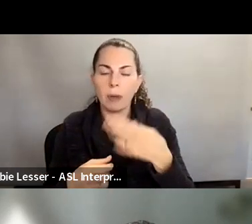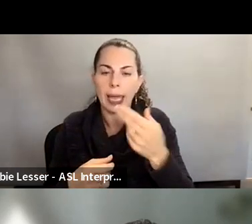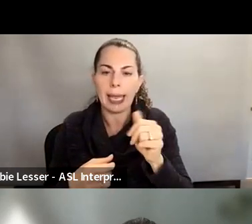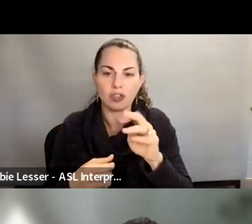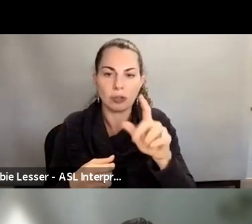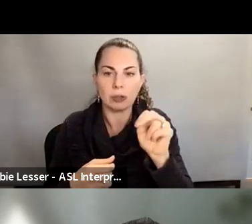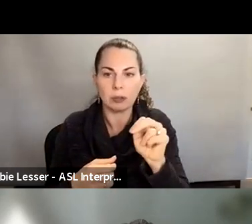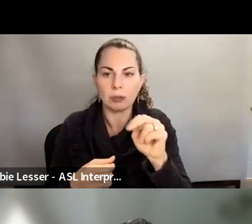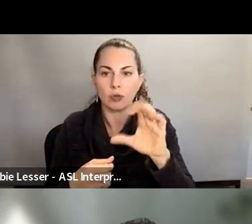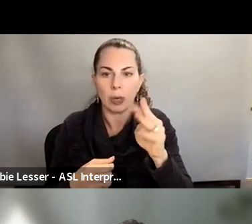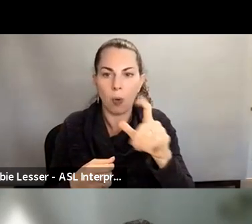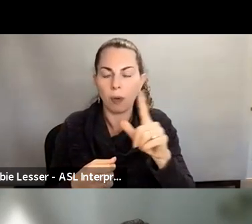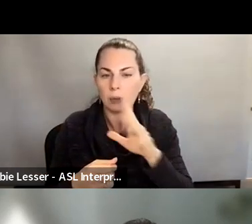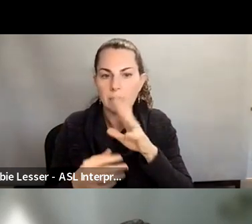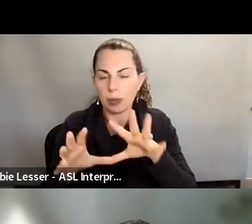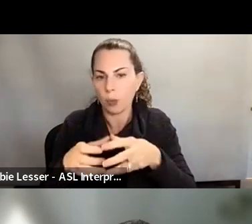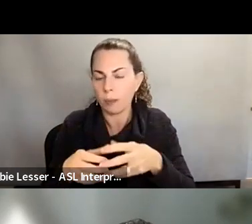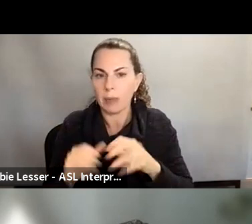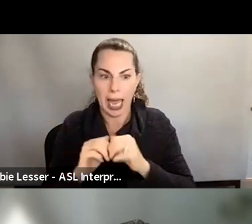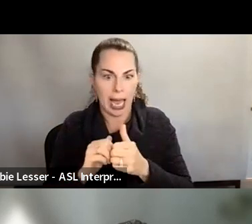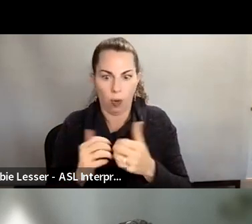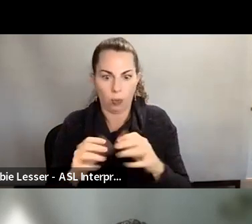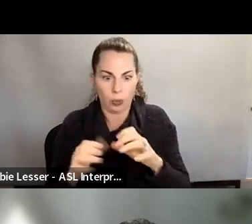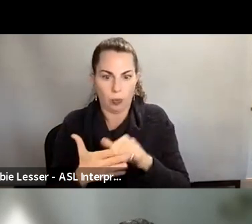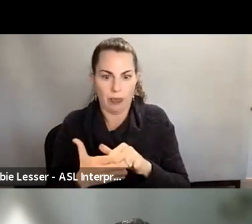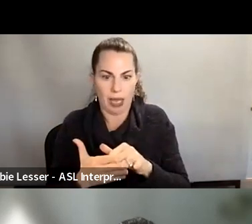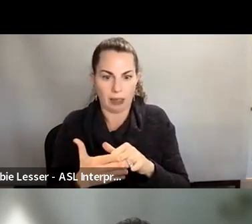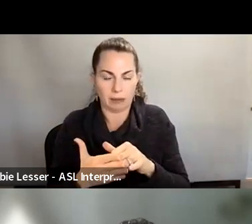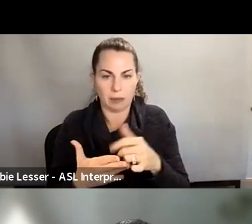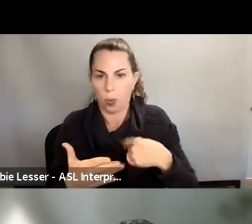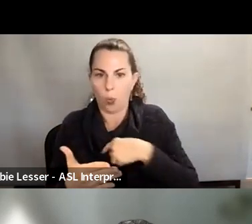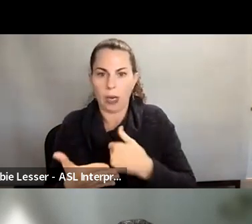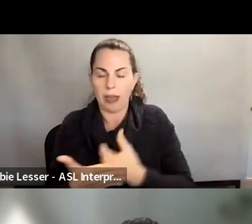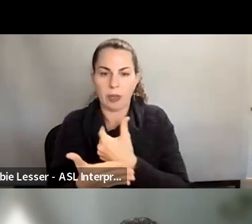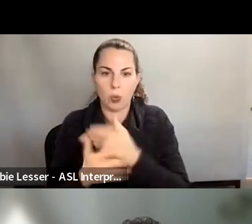of our rollout? We're going to have a new form for this. Is it part of standard